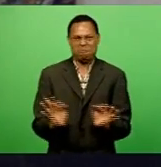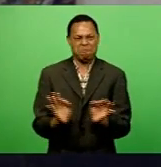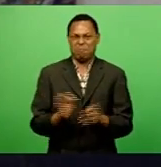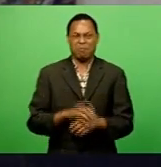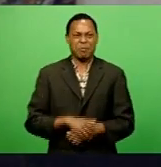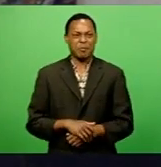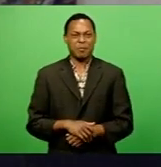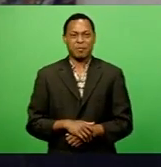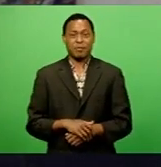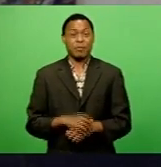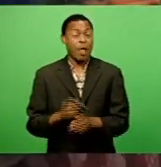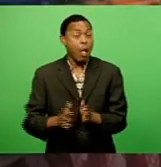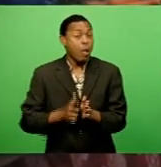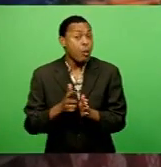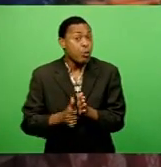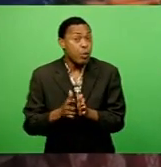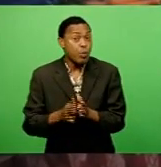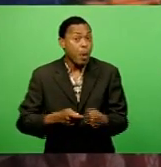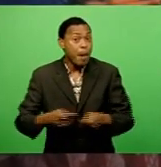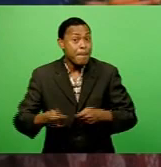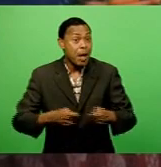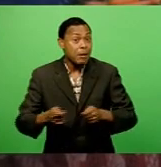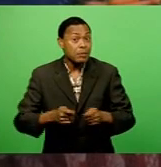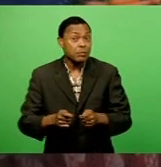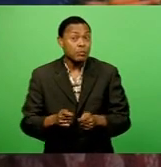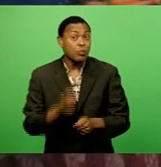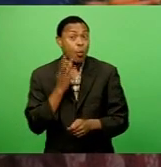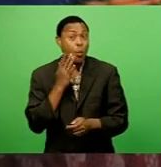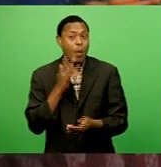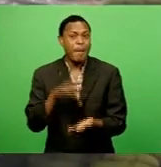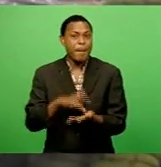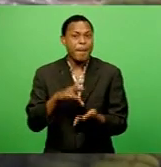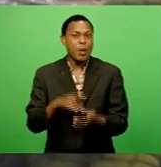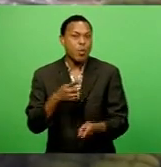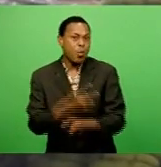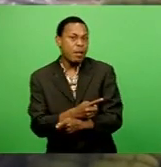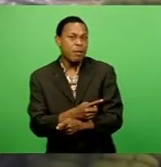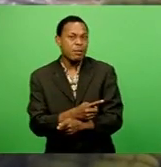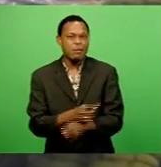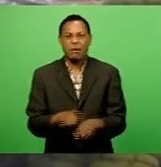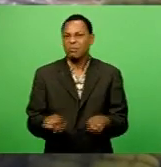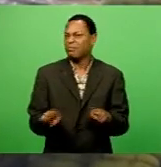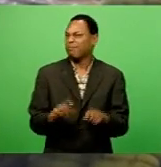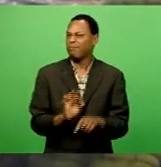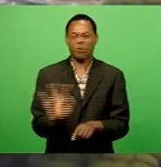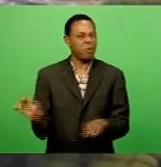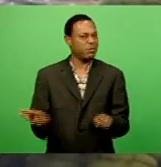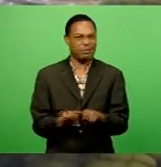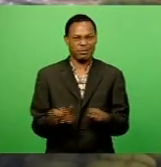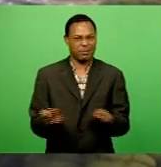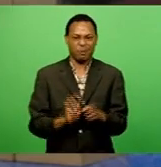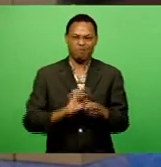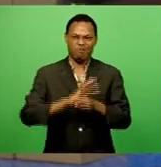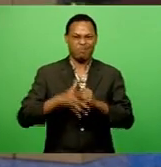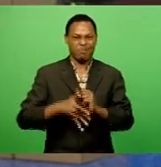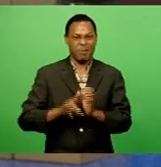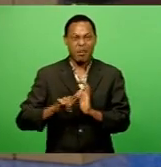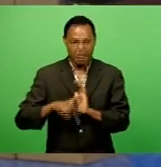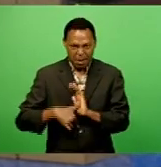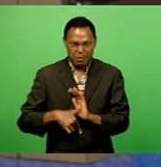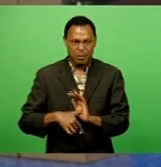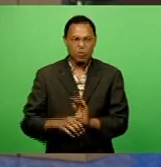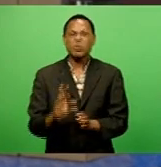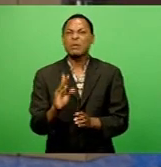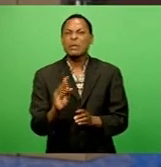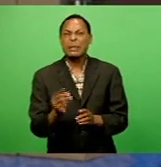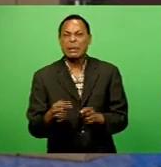Usually the Lotoka market would be a buzz from midweek, but it hasn't been the same since the pandemic. Some of these items have been